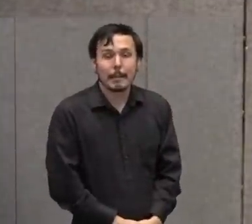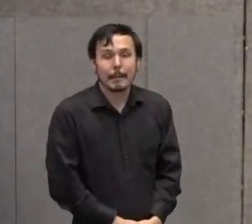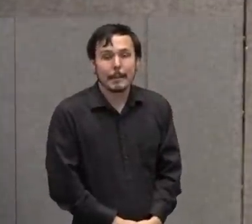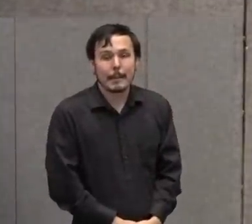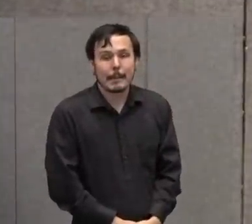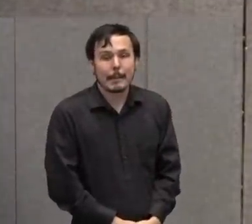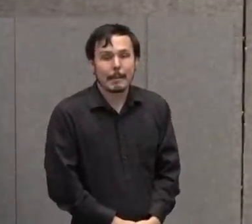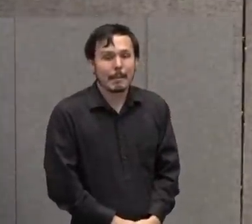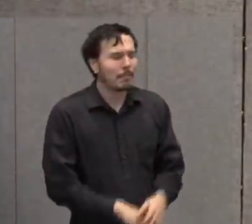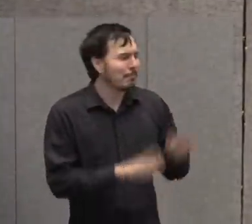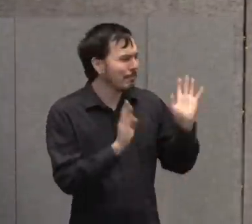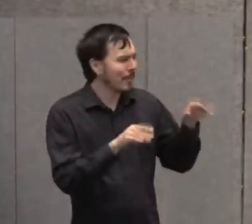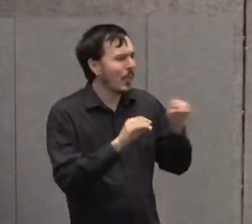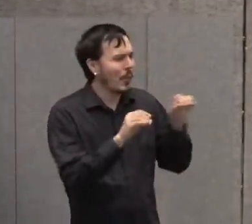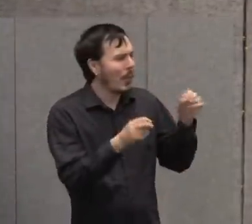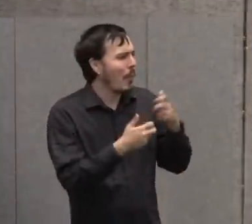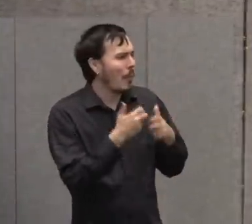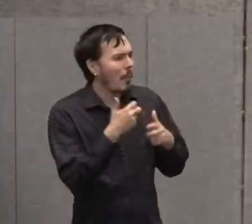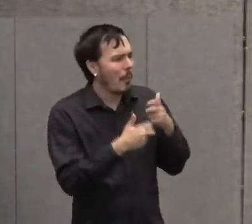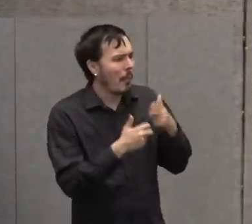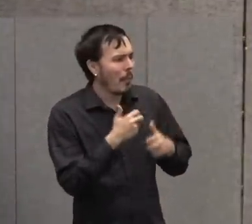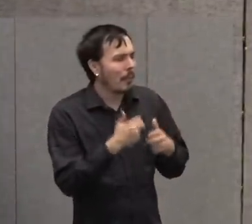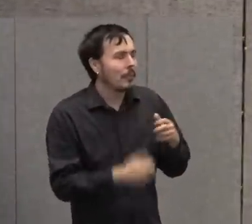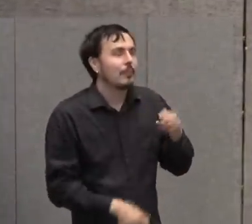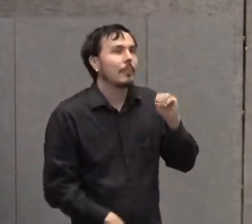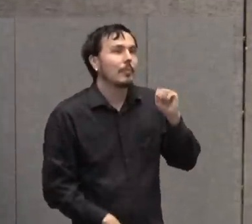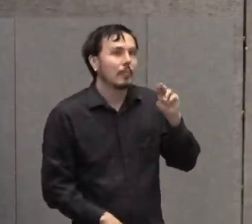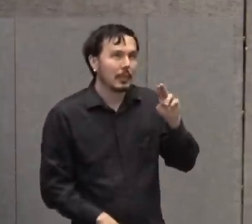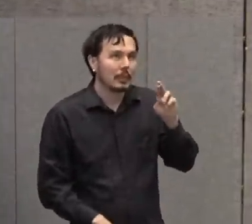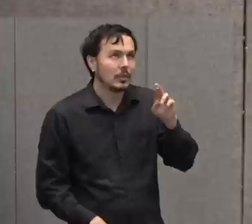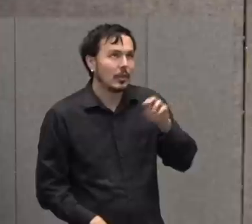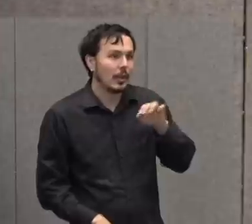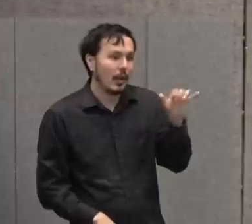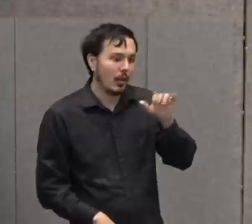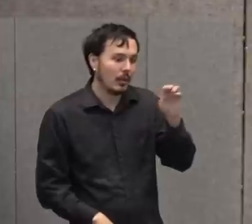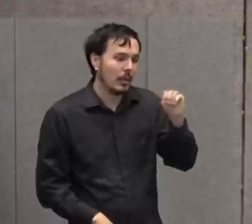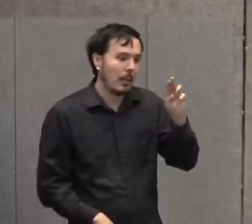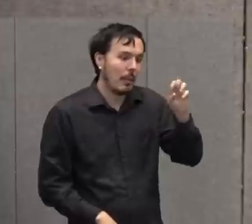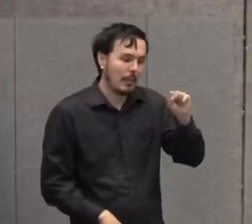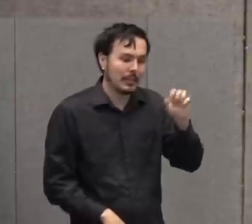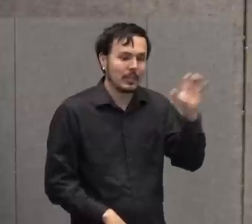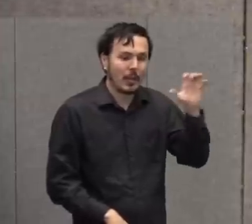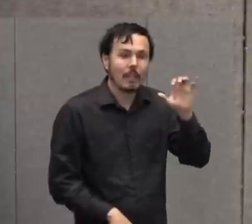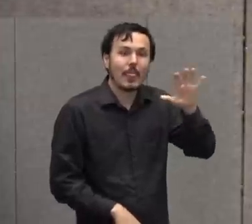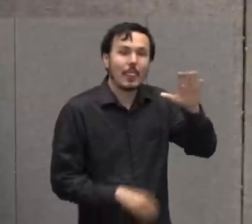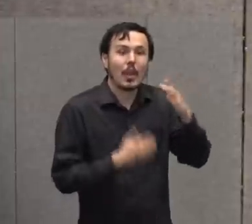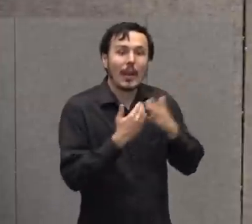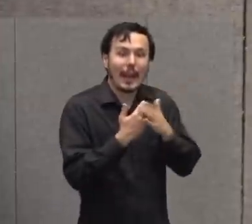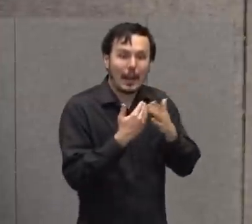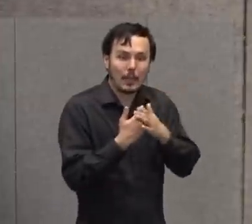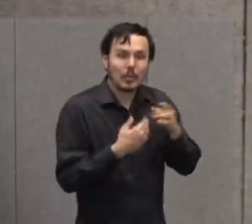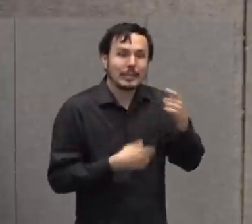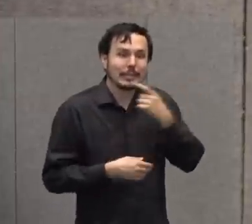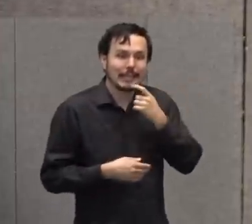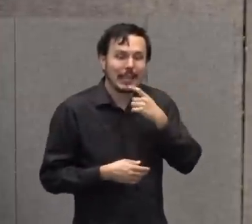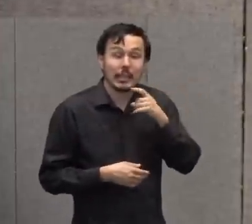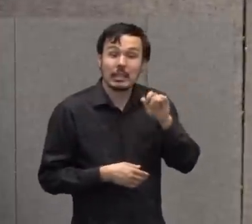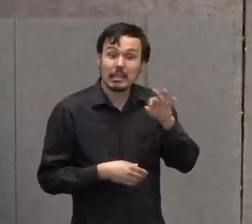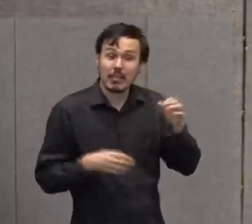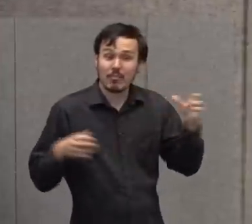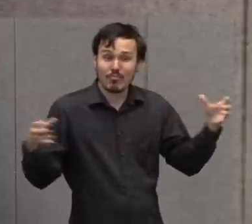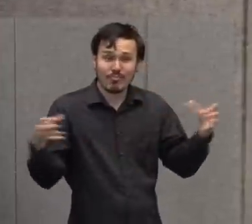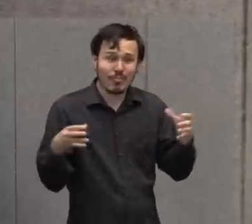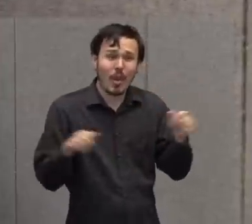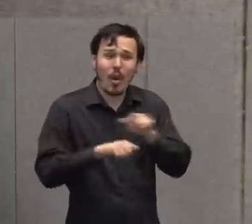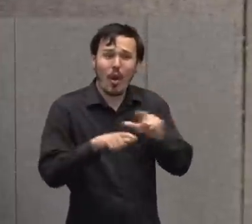"No problem," said Mr. and Mrs. Comfort's next-door neighbor. "If we just push all